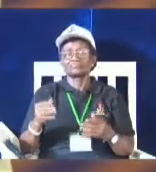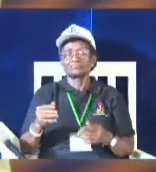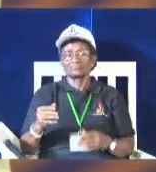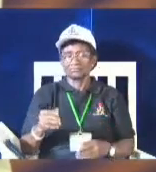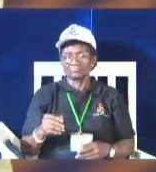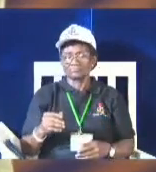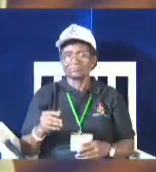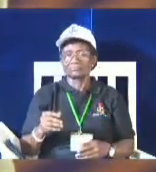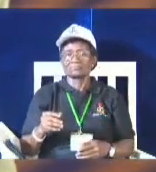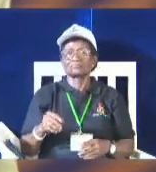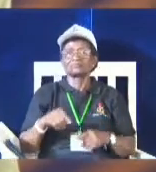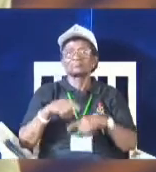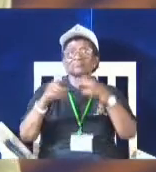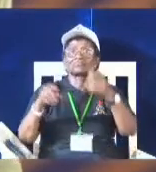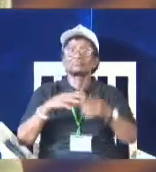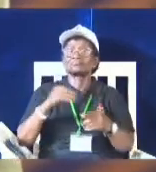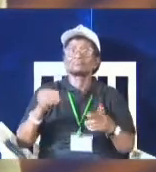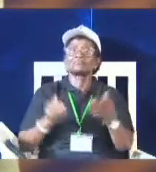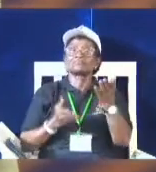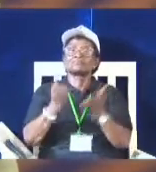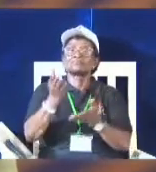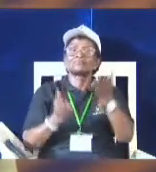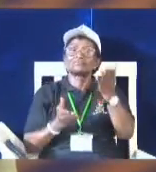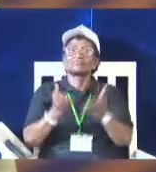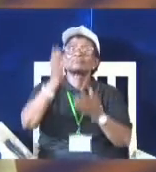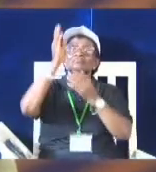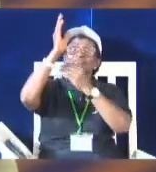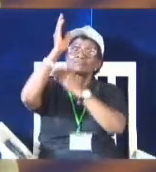Go and serve God